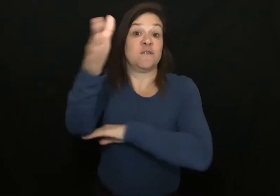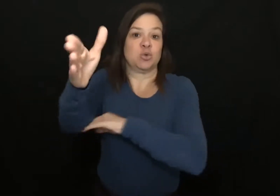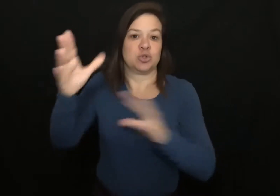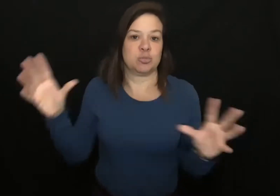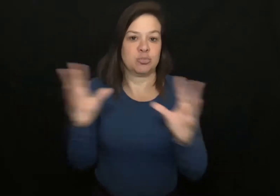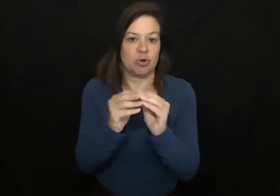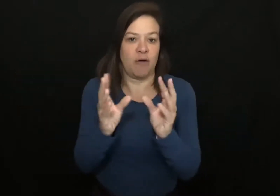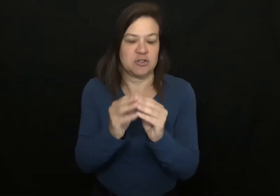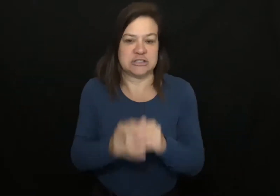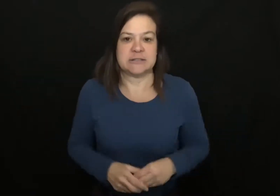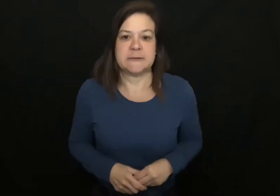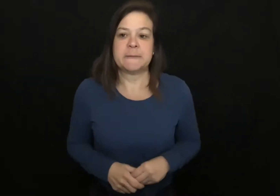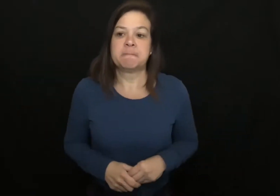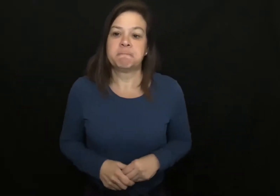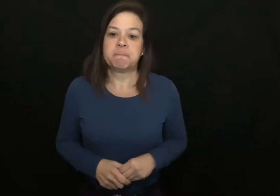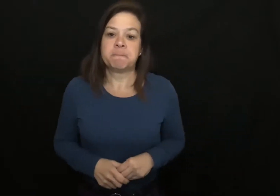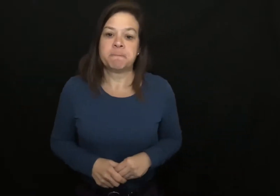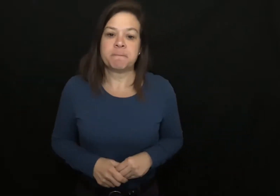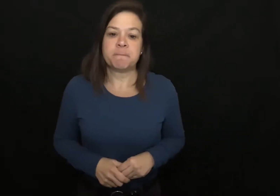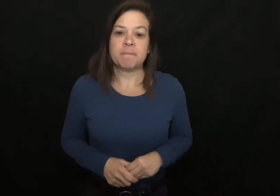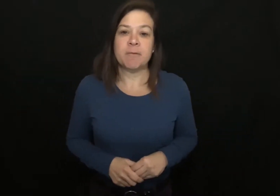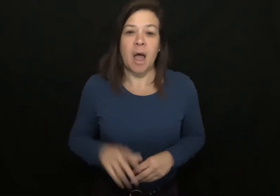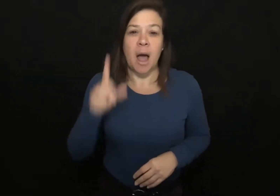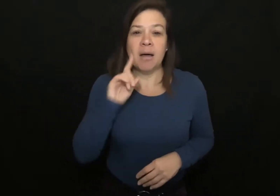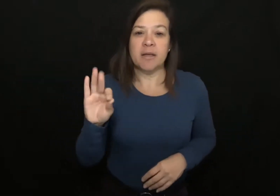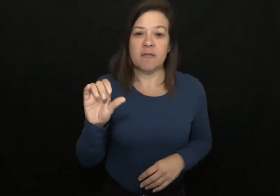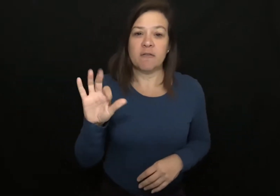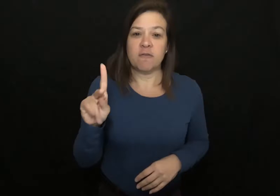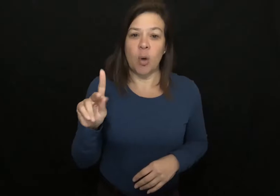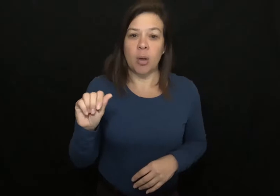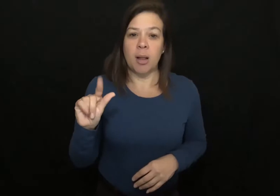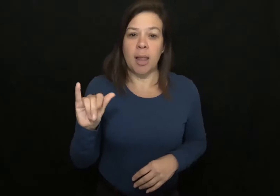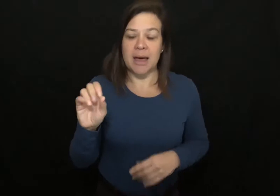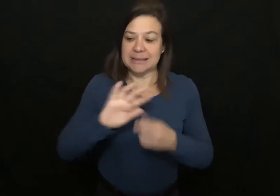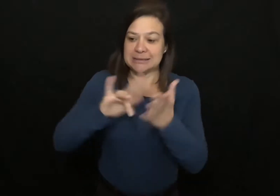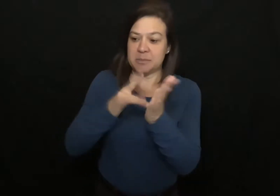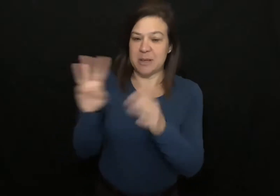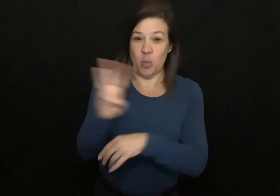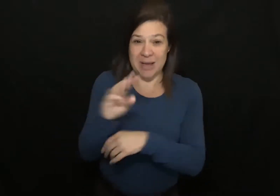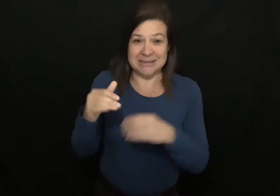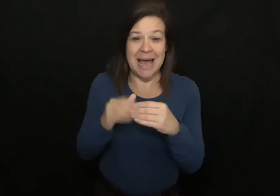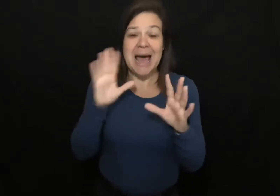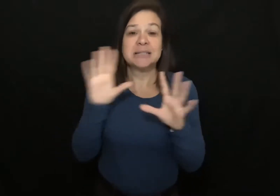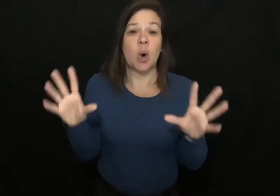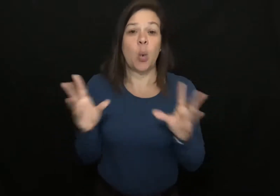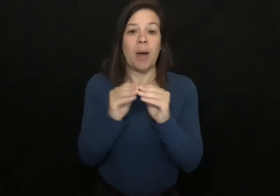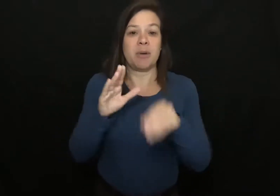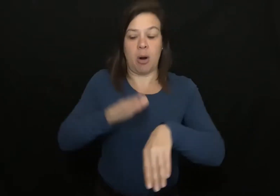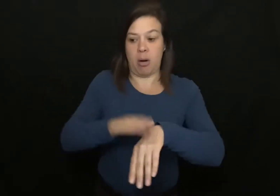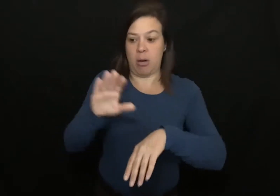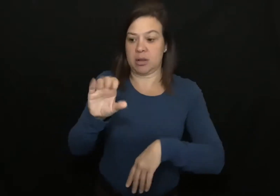I know, I believe Folk Alliance Midwest region has a webinar coming up on the 18th,